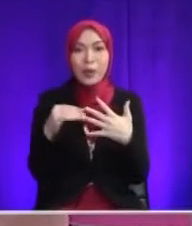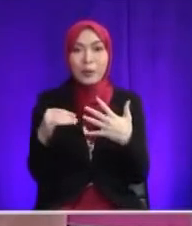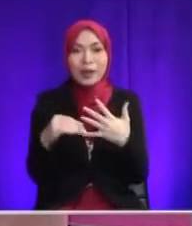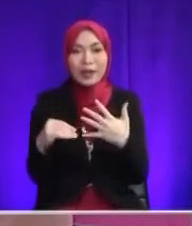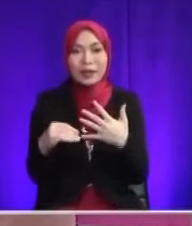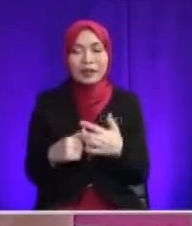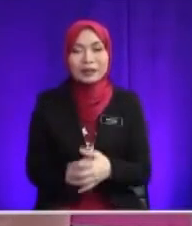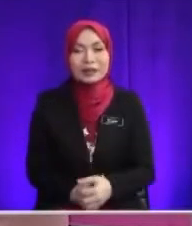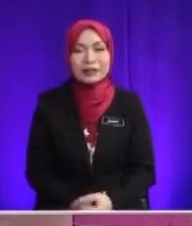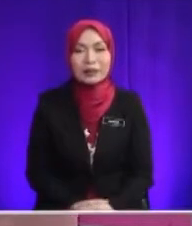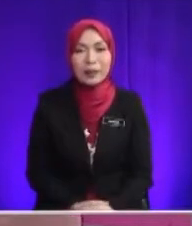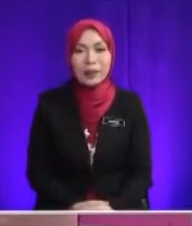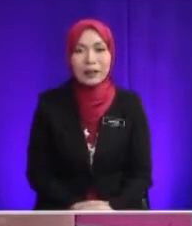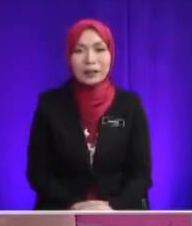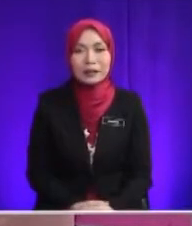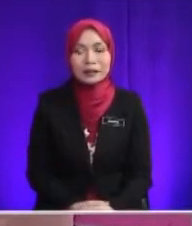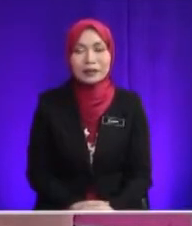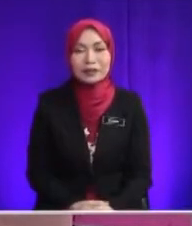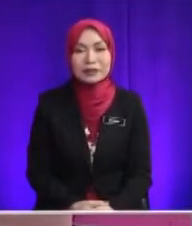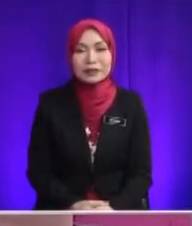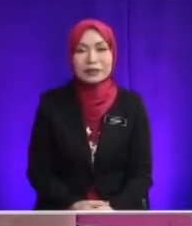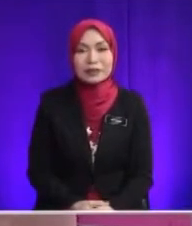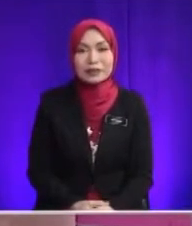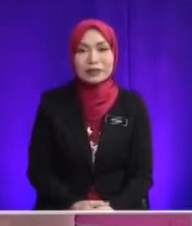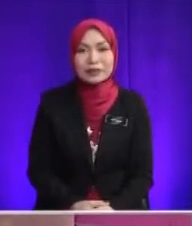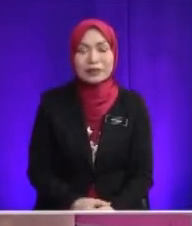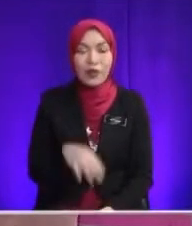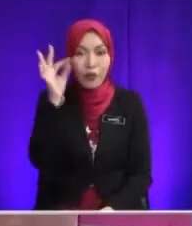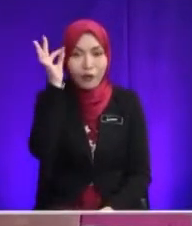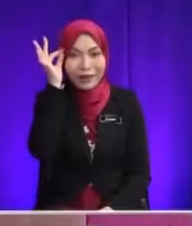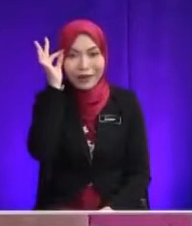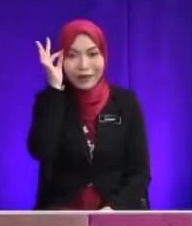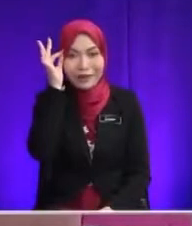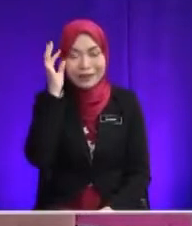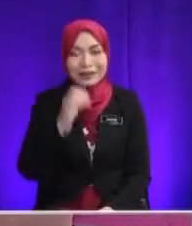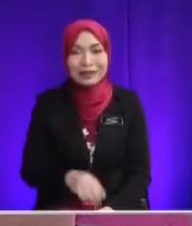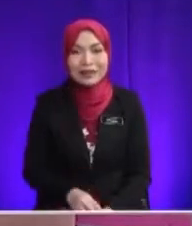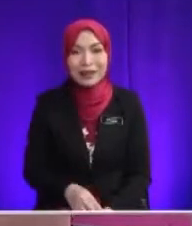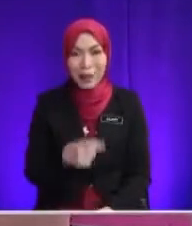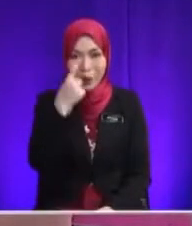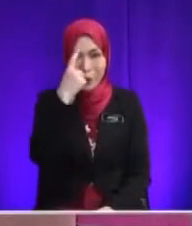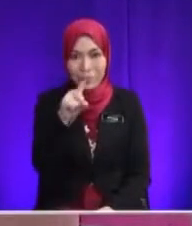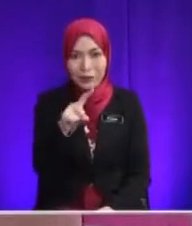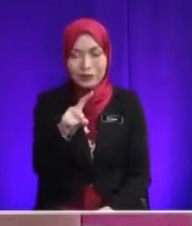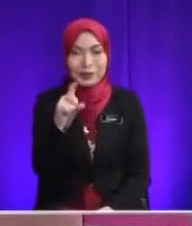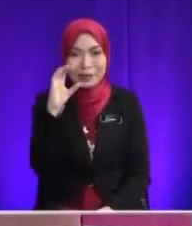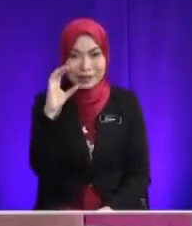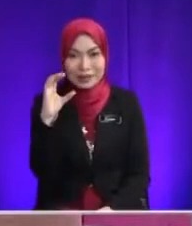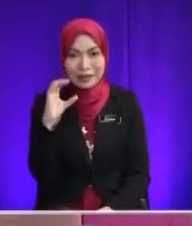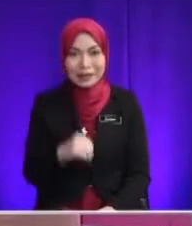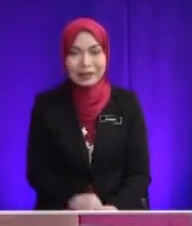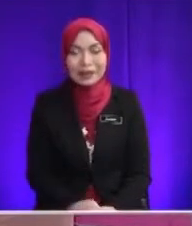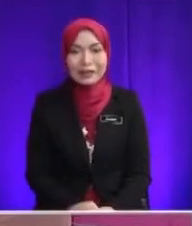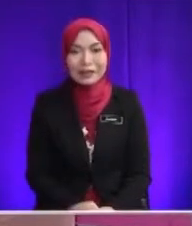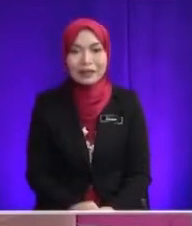helps them in doing their work. And for answer C, there is the keyword of reduce. So paperwork doesn't really take too long.